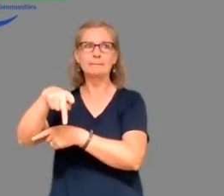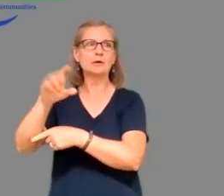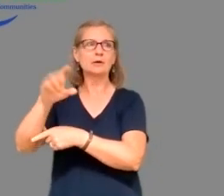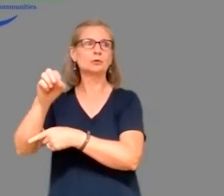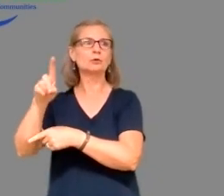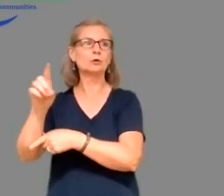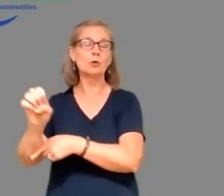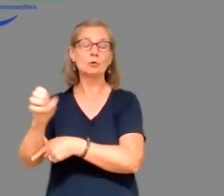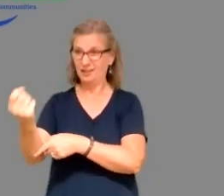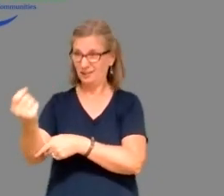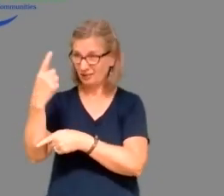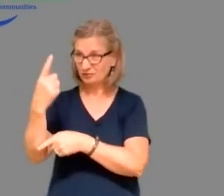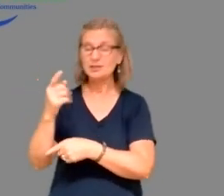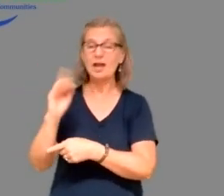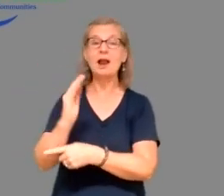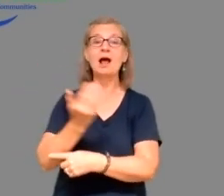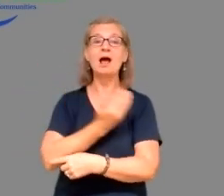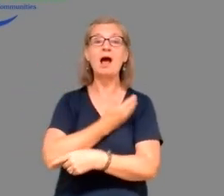population,